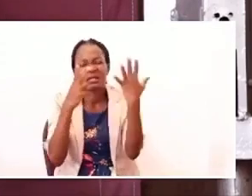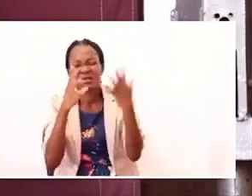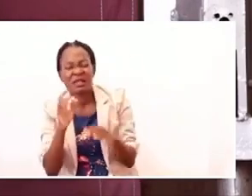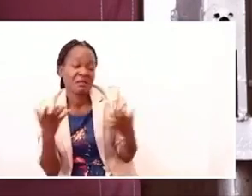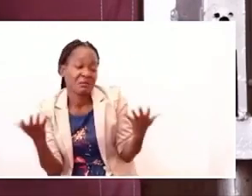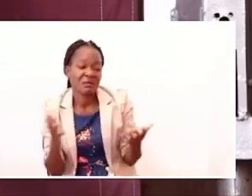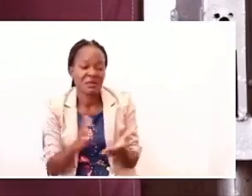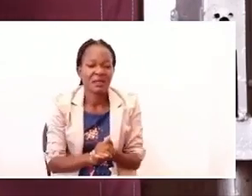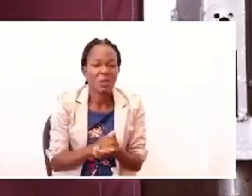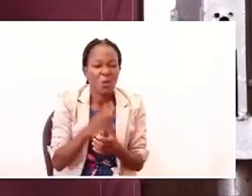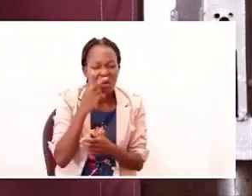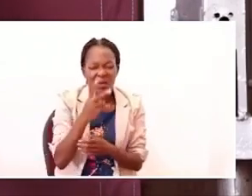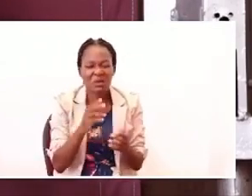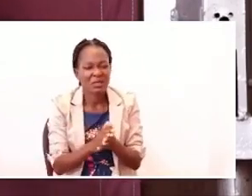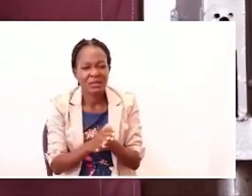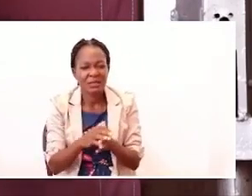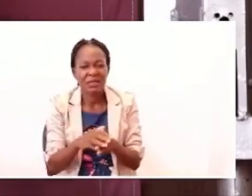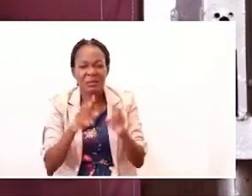neoliberalism led to a situation where